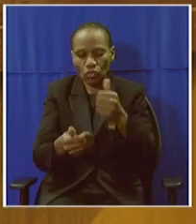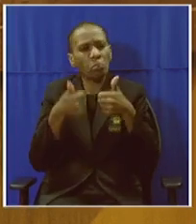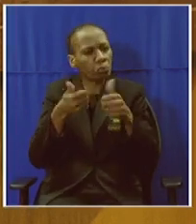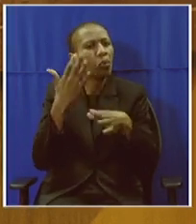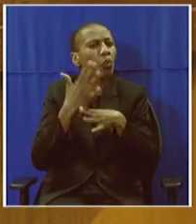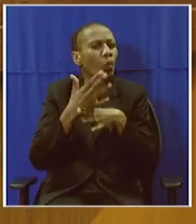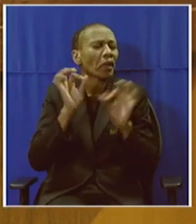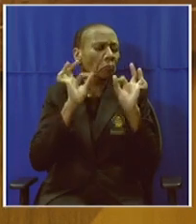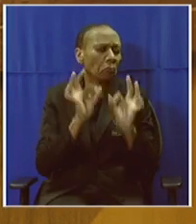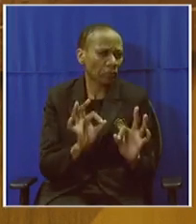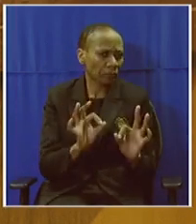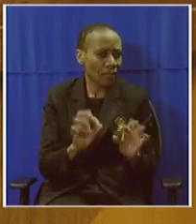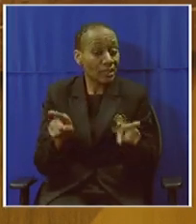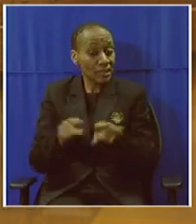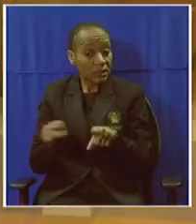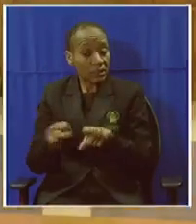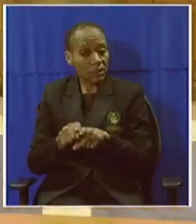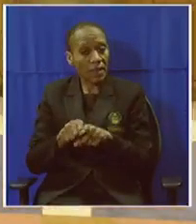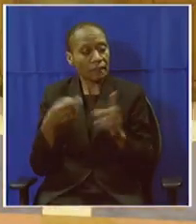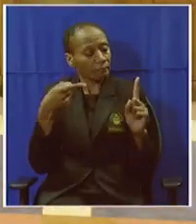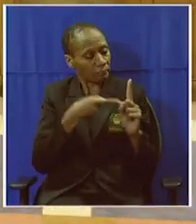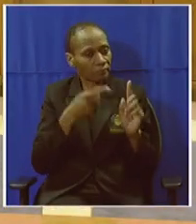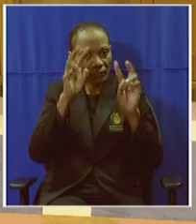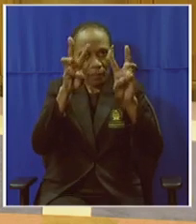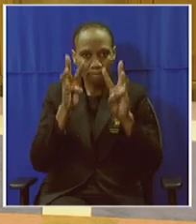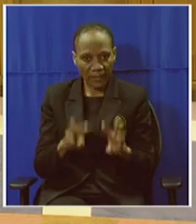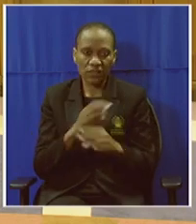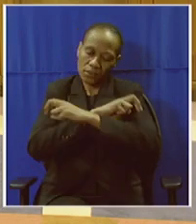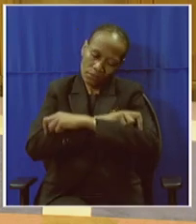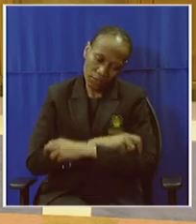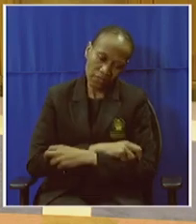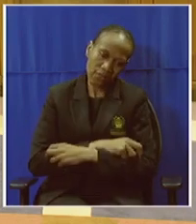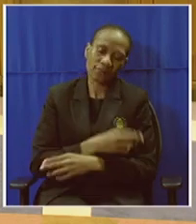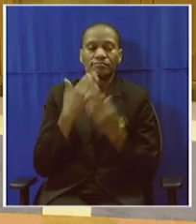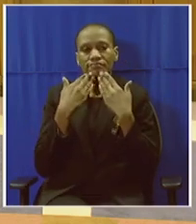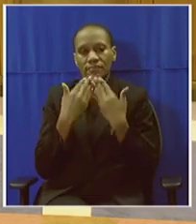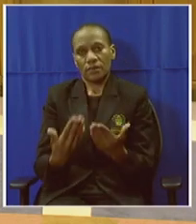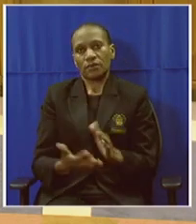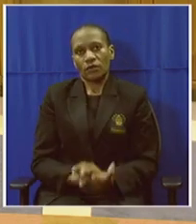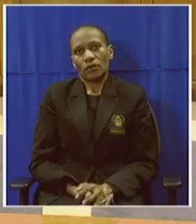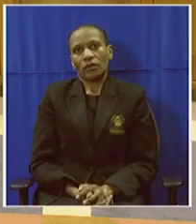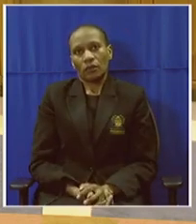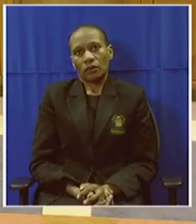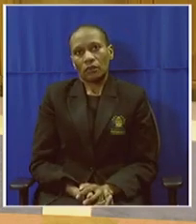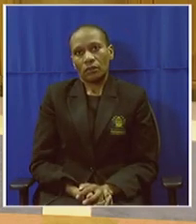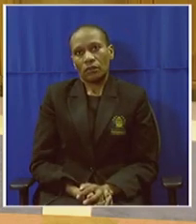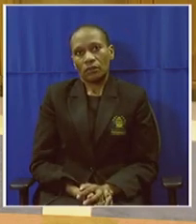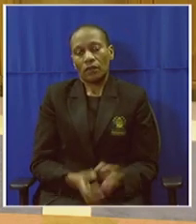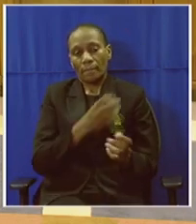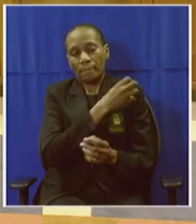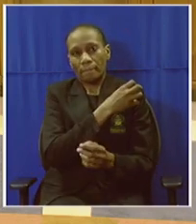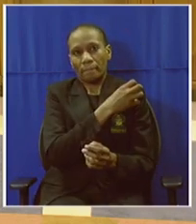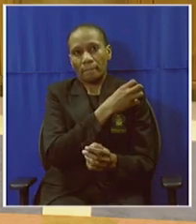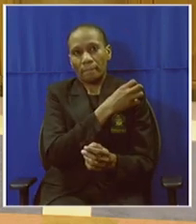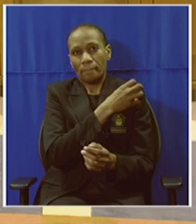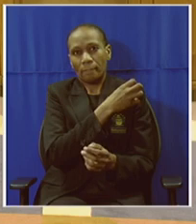ngoxolo namhlanje enkosi. Sabonga. Hlonishwa. The Honorable the Minister of Public Works